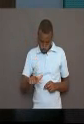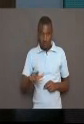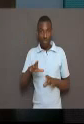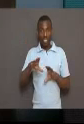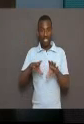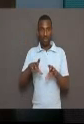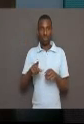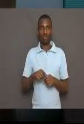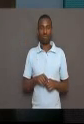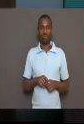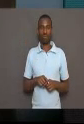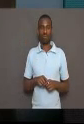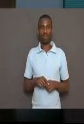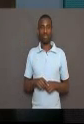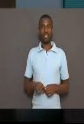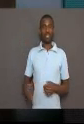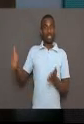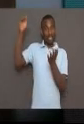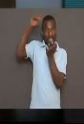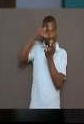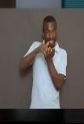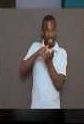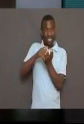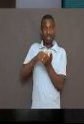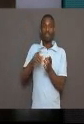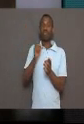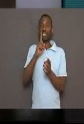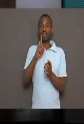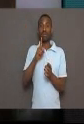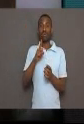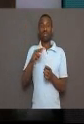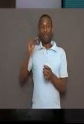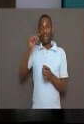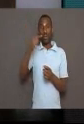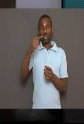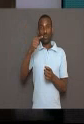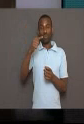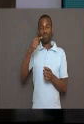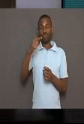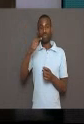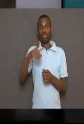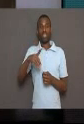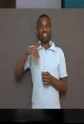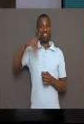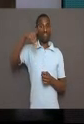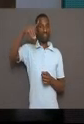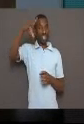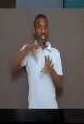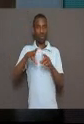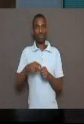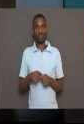and force the mercury up into the tube. The barometer,